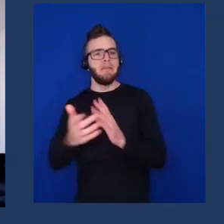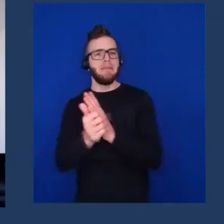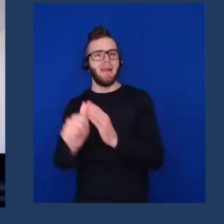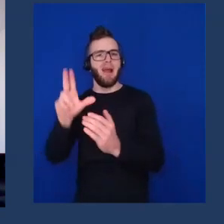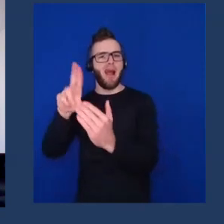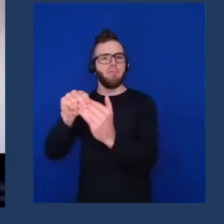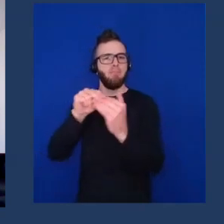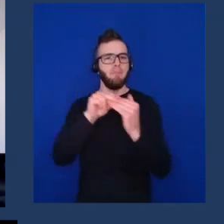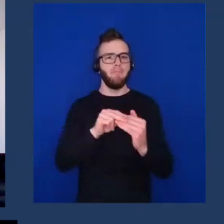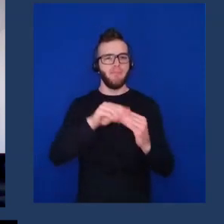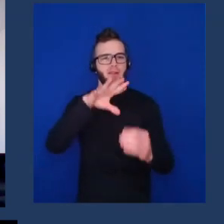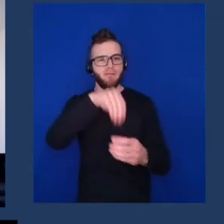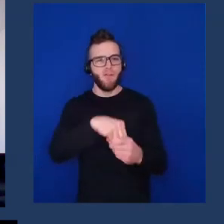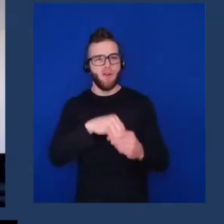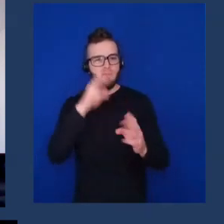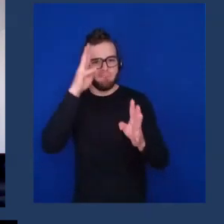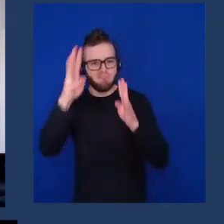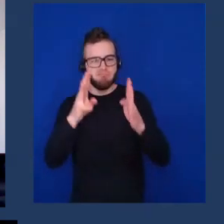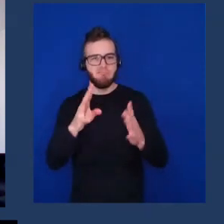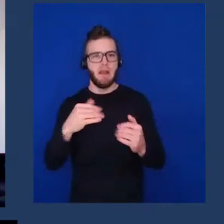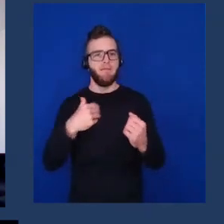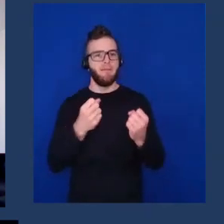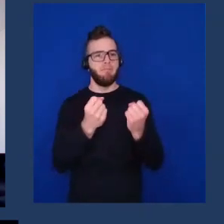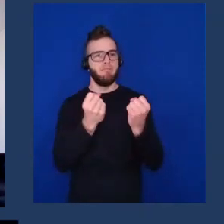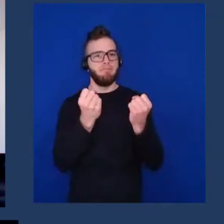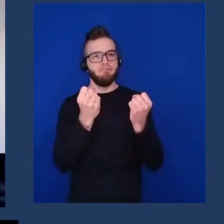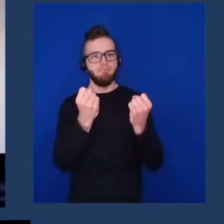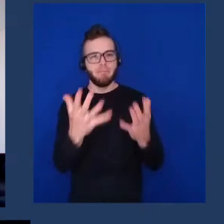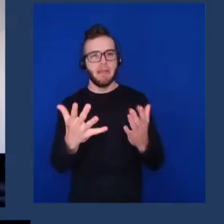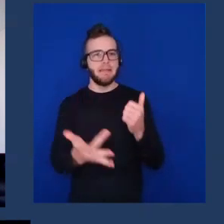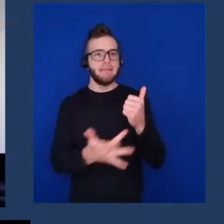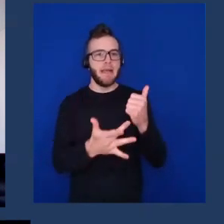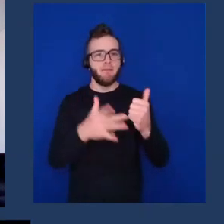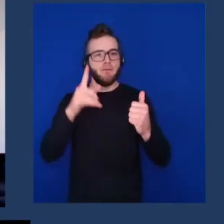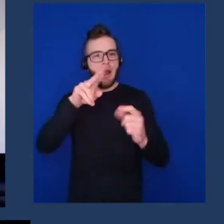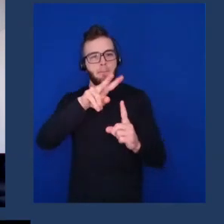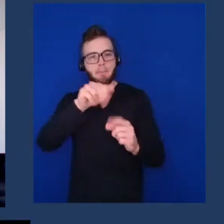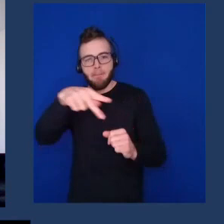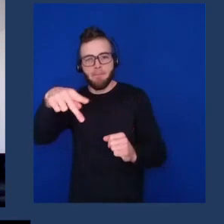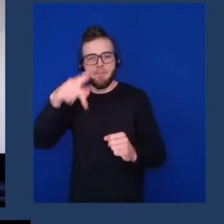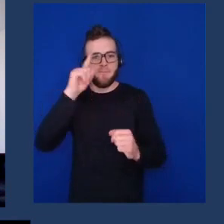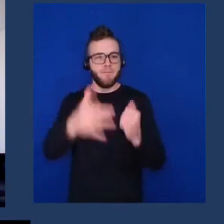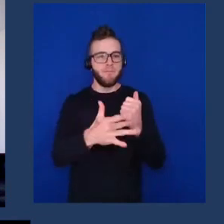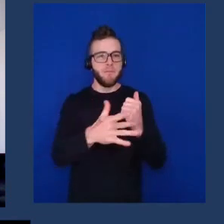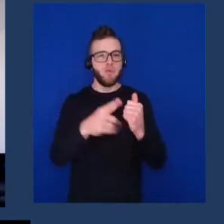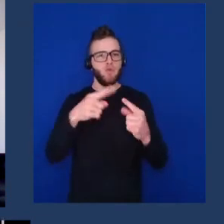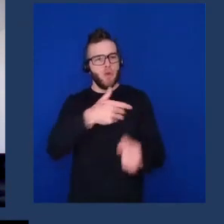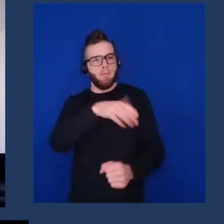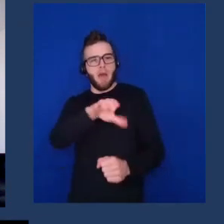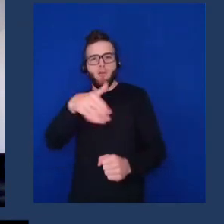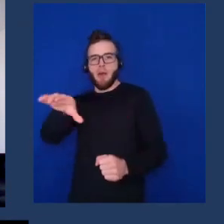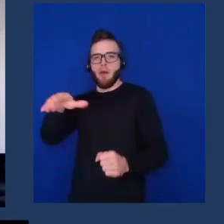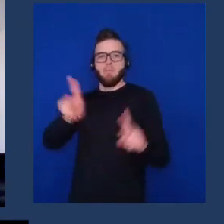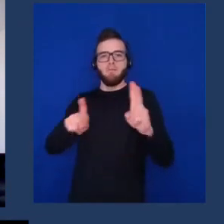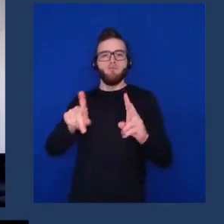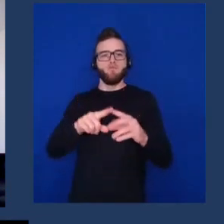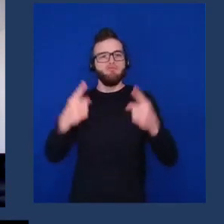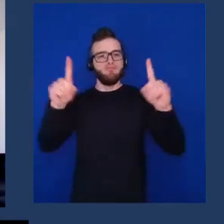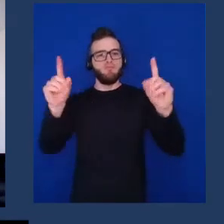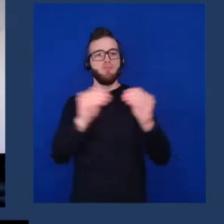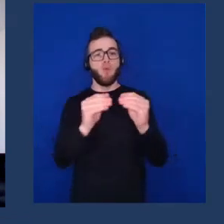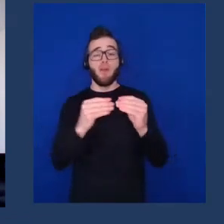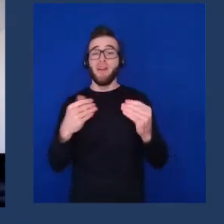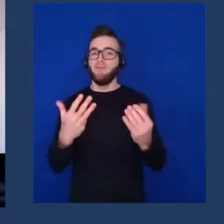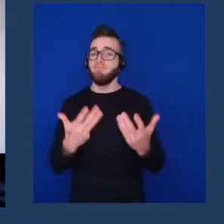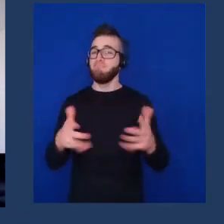technology to empower all of us to do more. And so I will leave you with that. Thank you so much for attending our presentation,